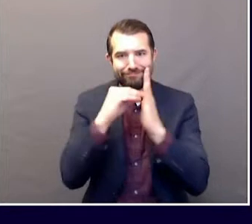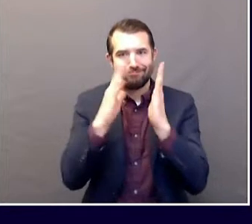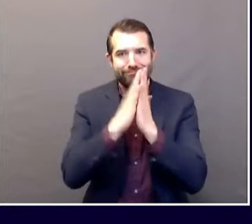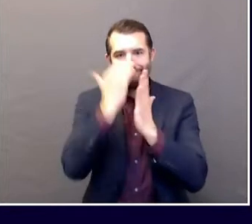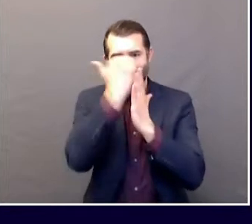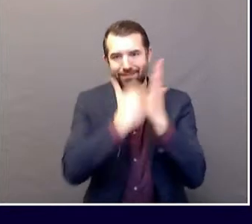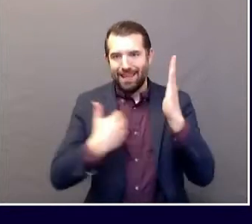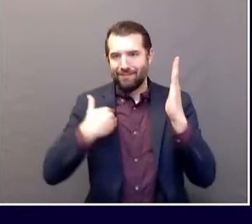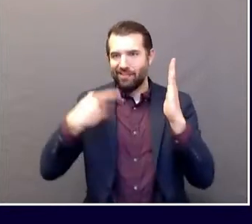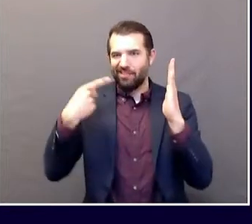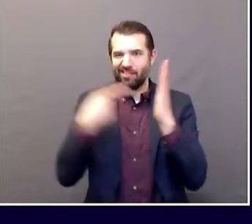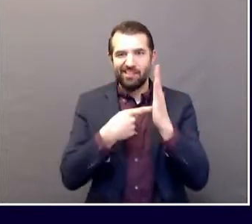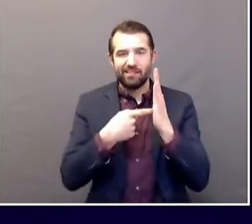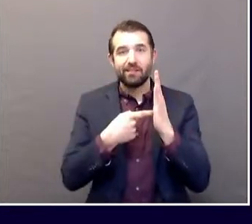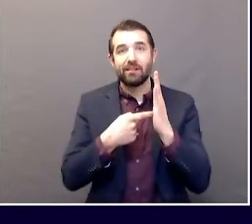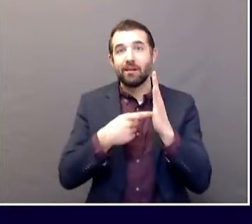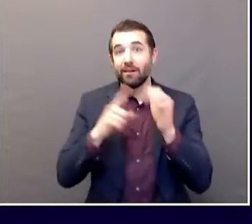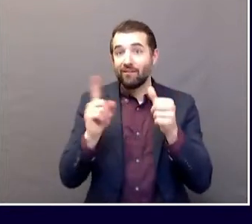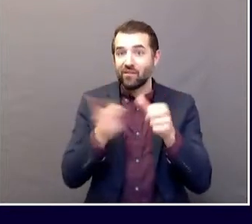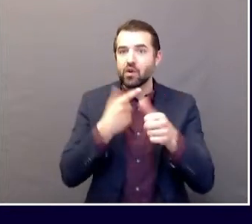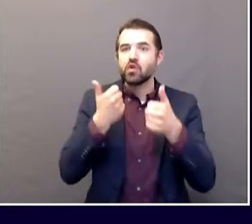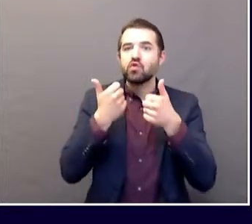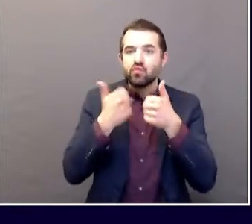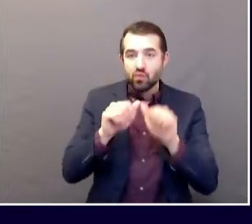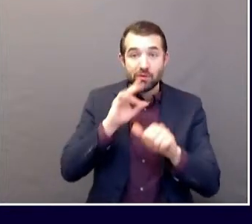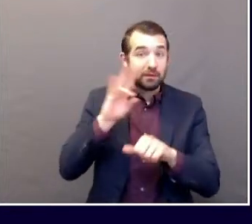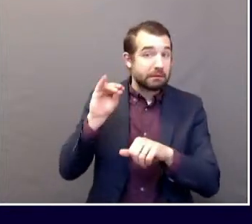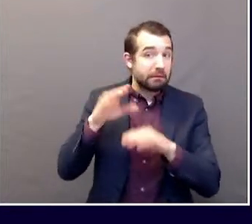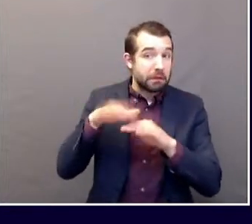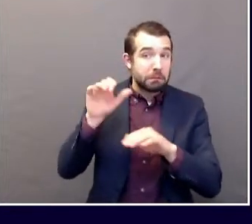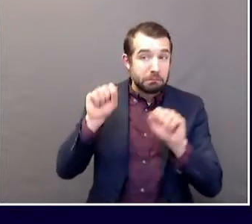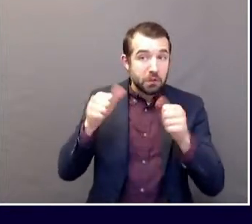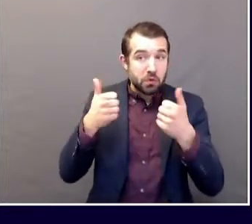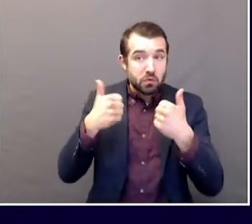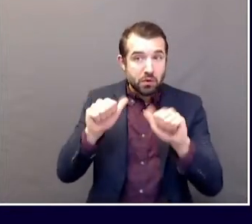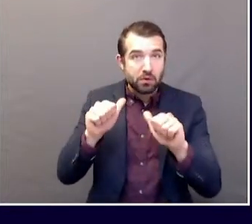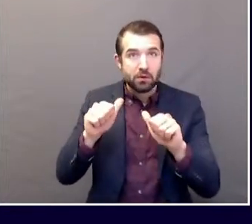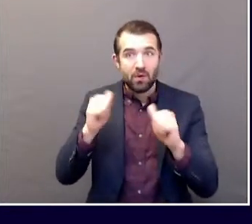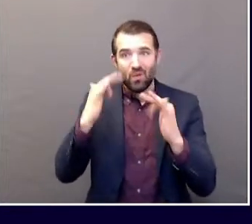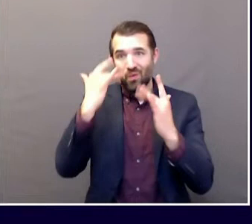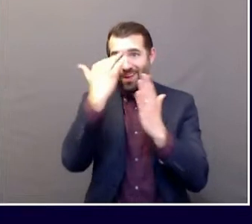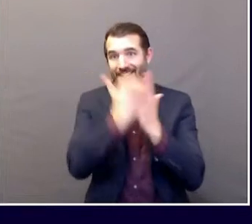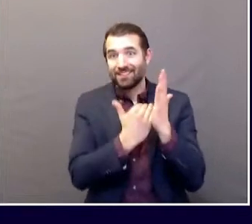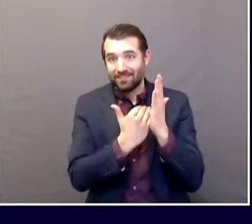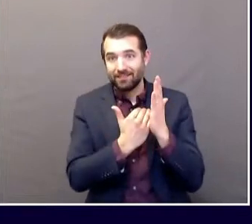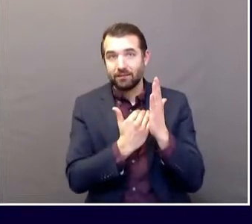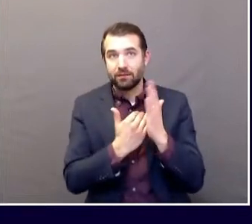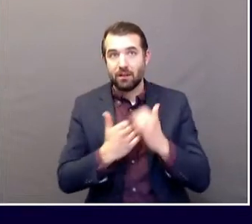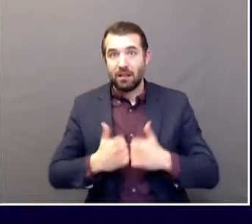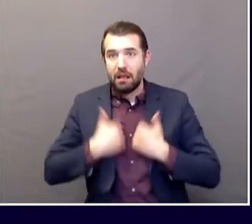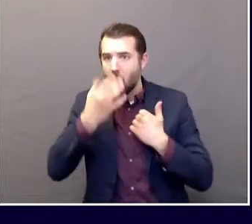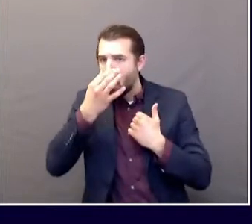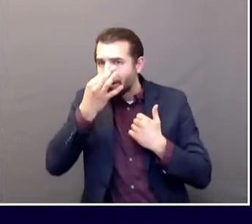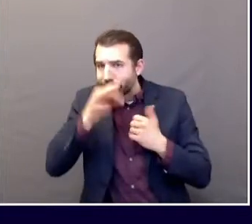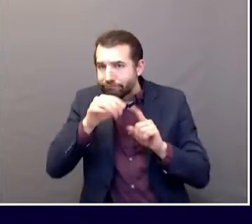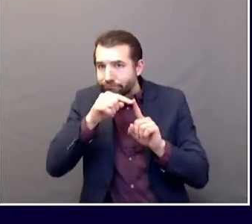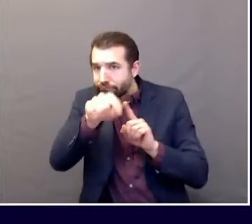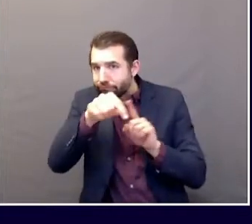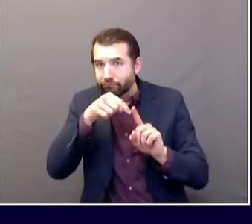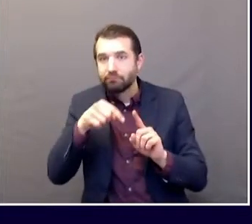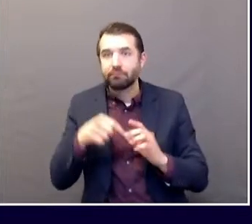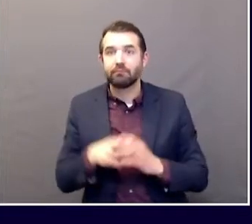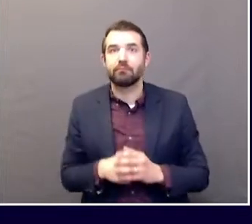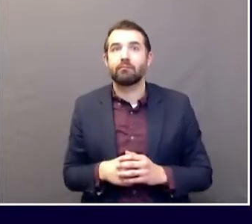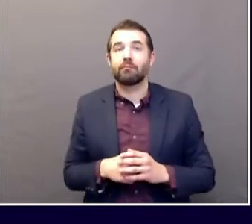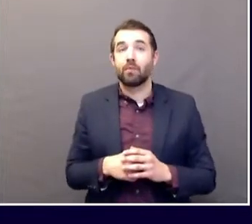find somebody 70 and older. Maybe somebody who's on a waiting list, who lives a couple of minutes away. Maybe a companion who is in the waiting room